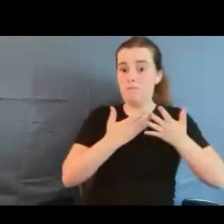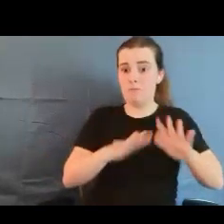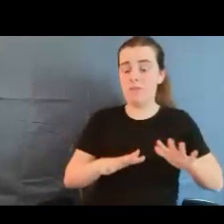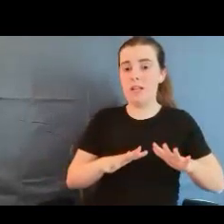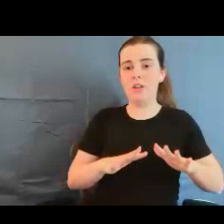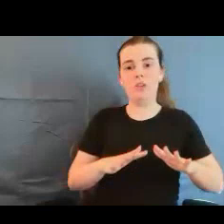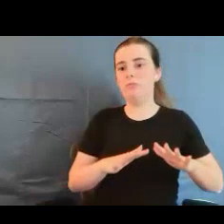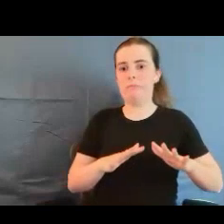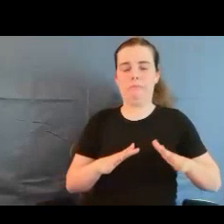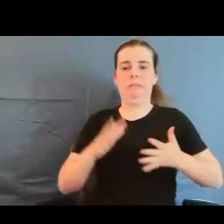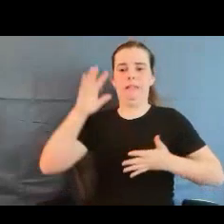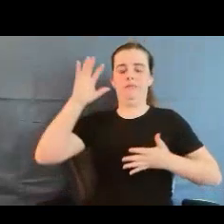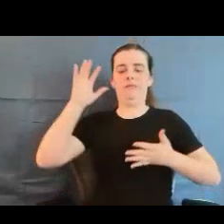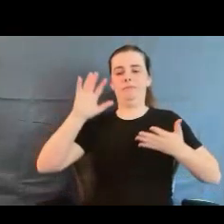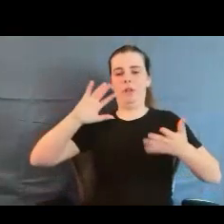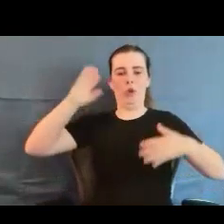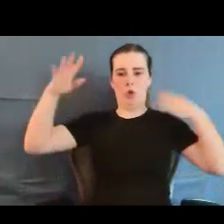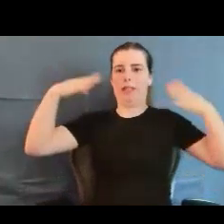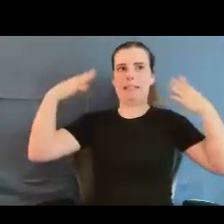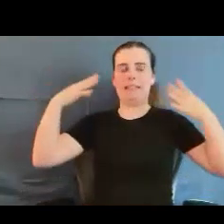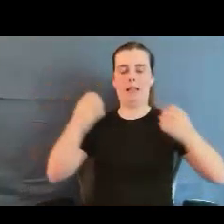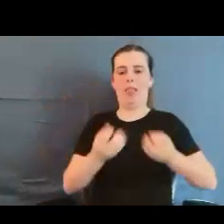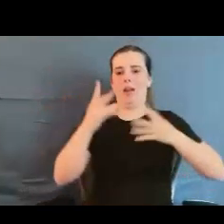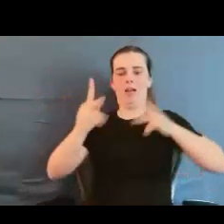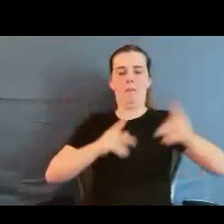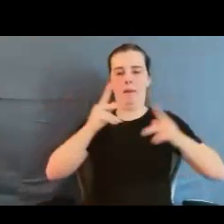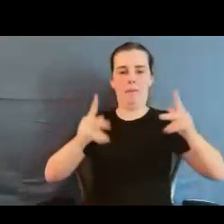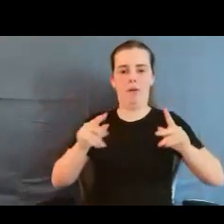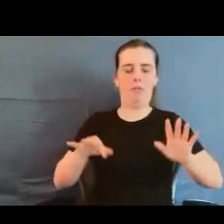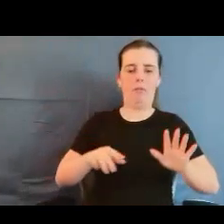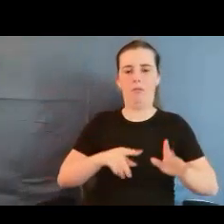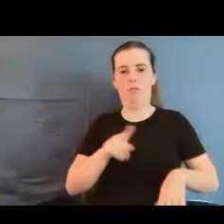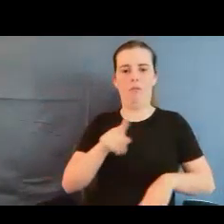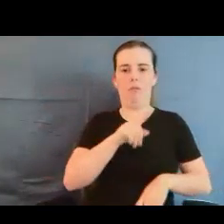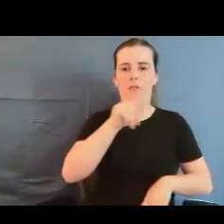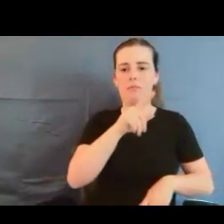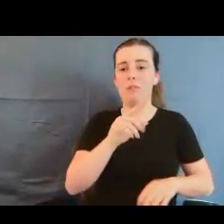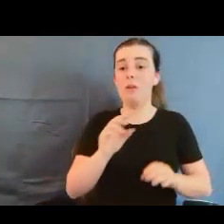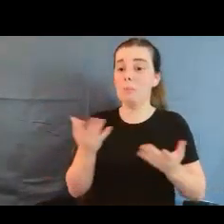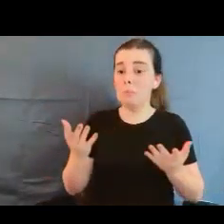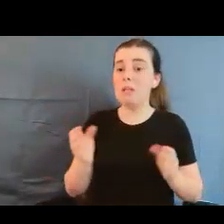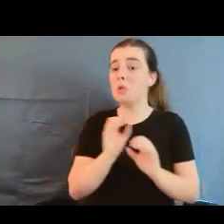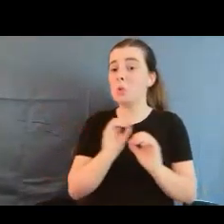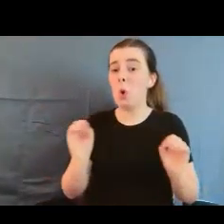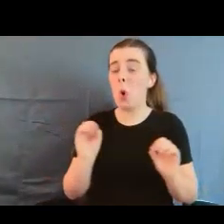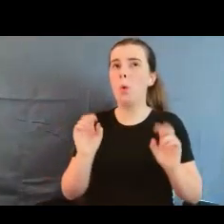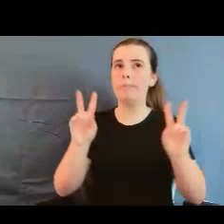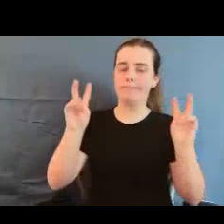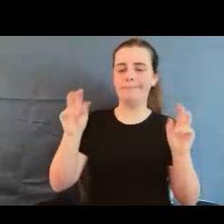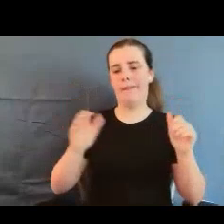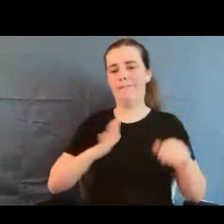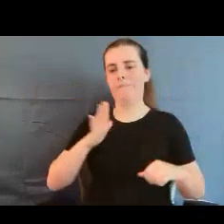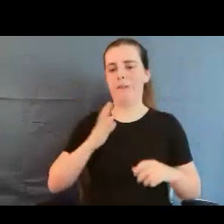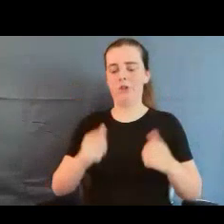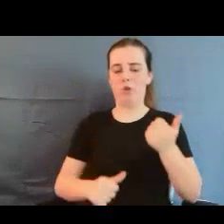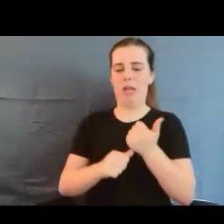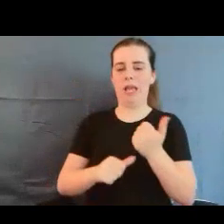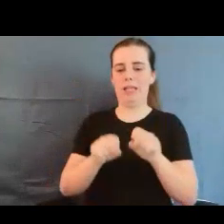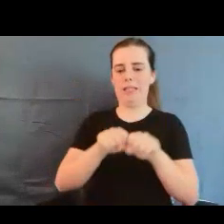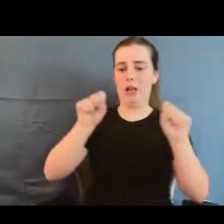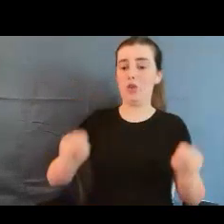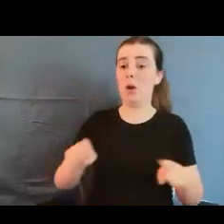you do that kind of traverse back across, and it's not an official aid station or even like a crew spot, but people can totally hike up just a tiny little bit, and